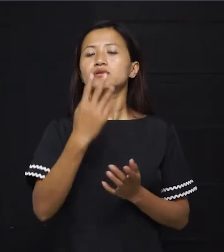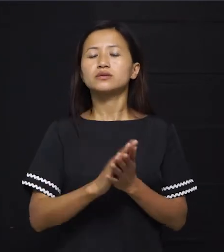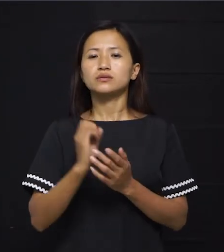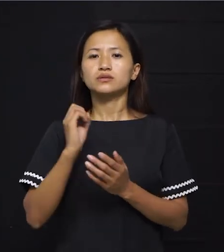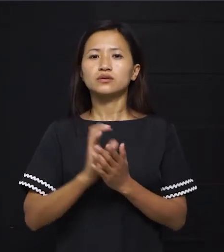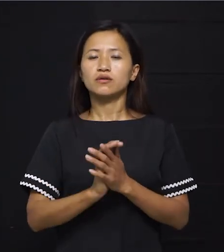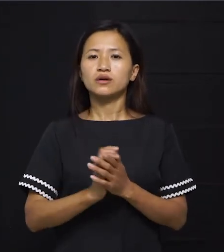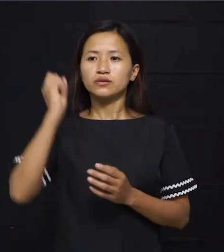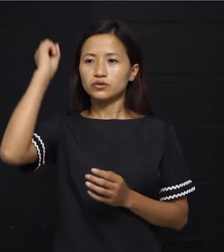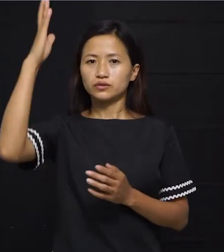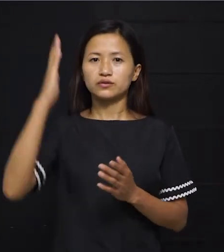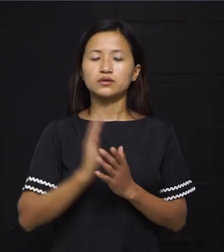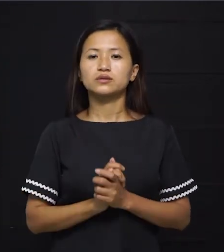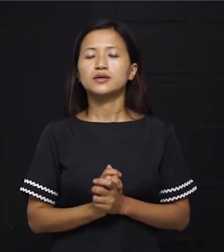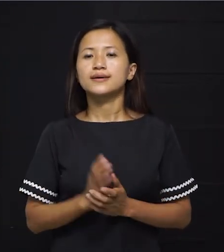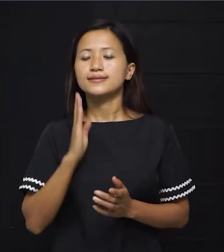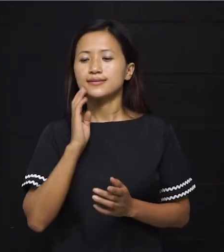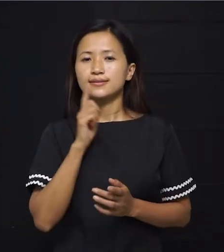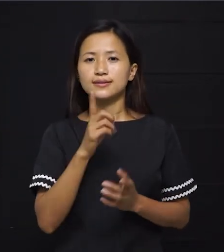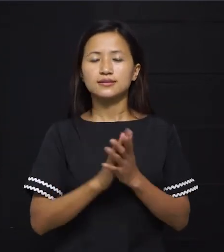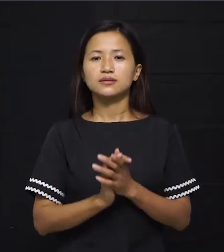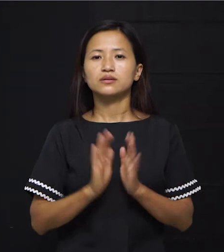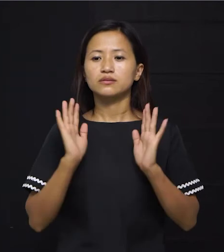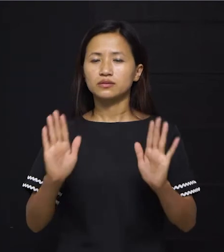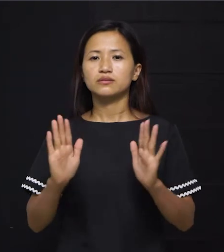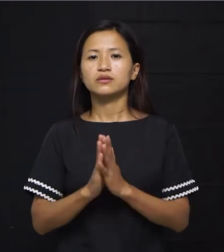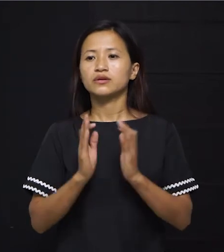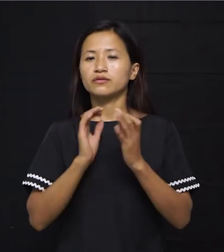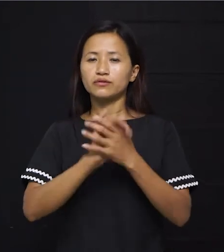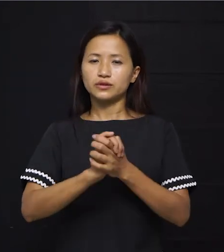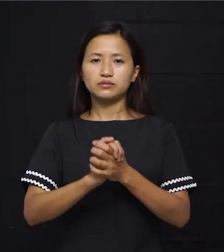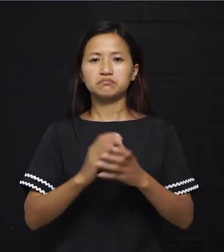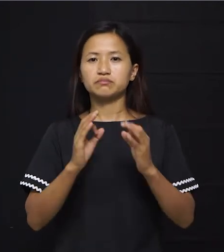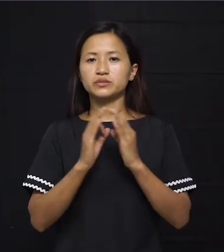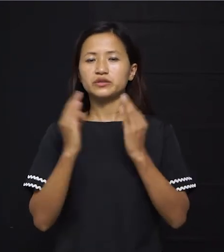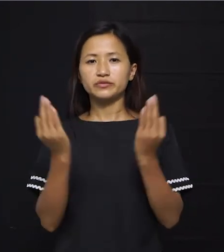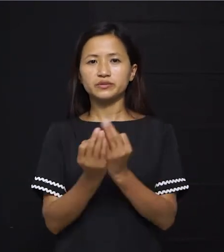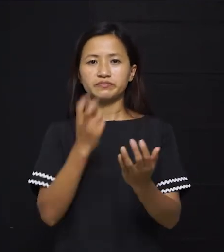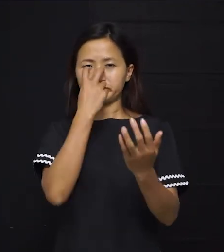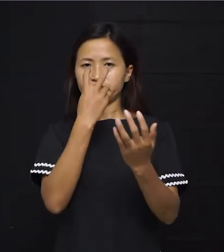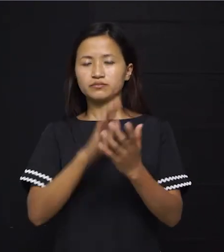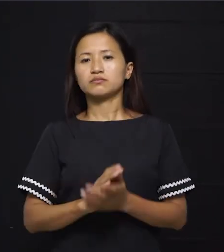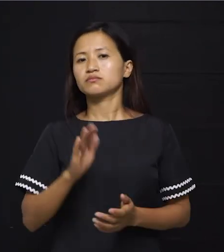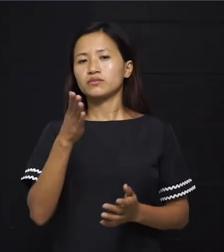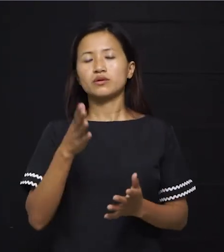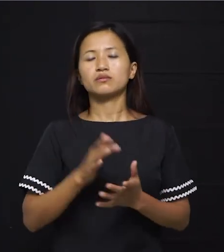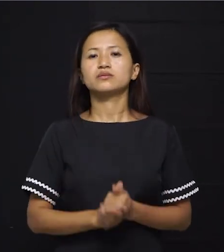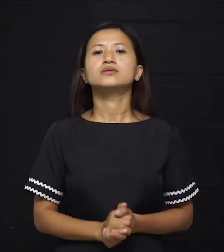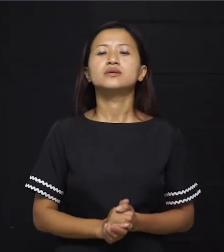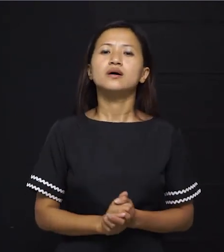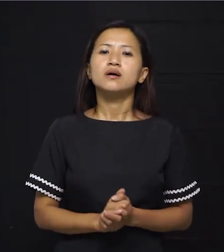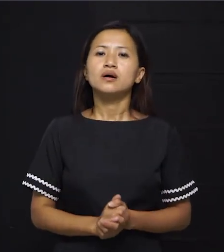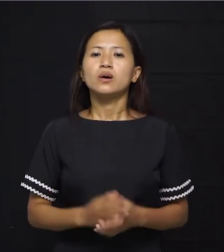whose voice is considered to be the voice of God, says that he will have no friends, no enemy, and no relations. Sometimes when